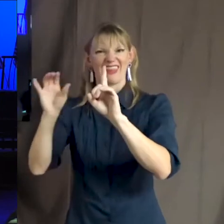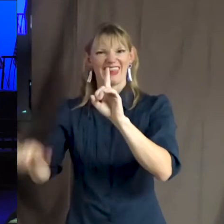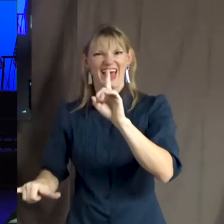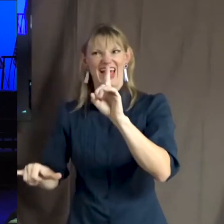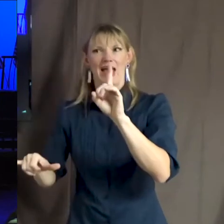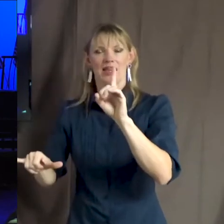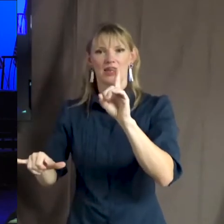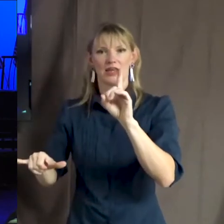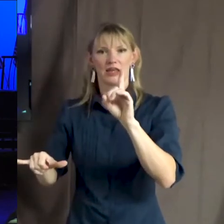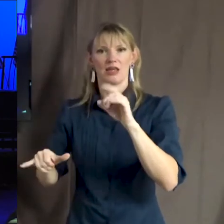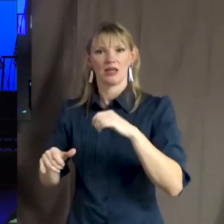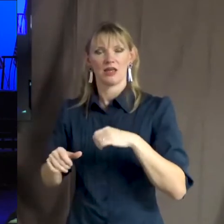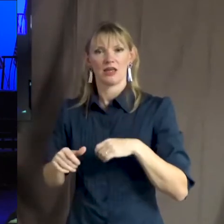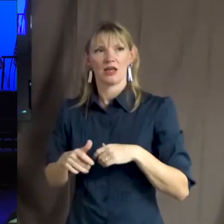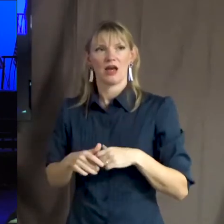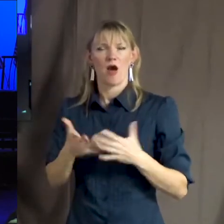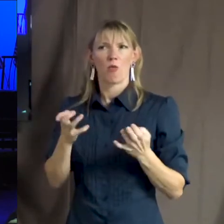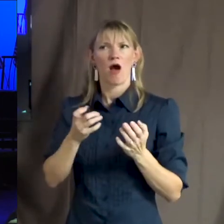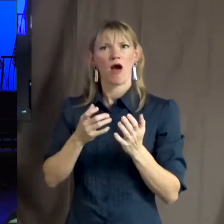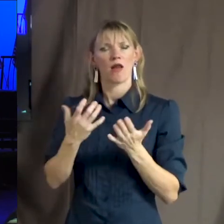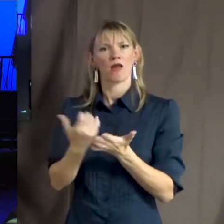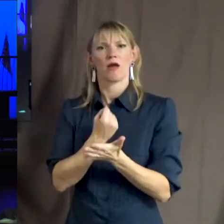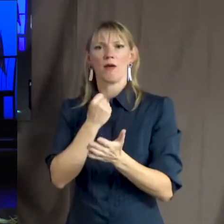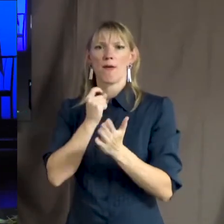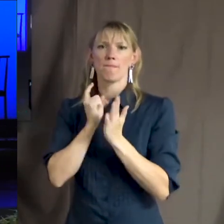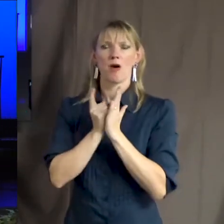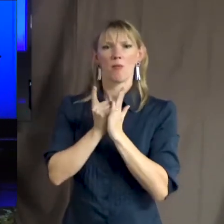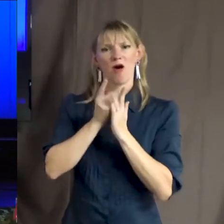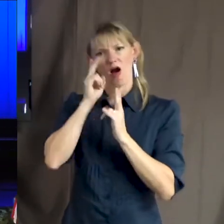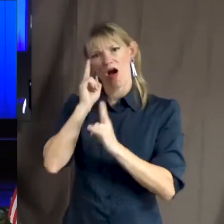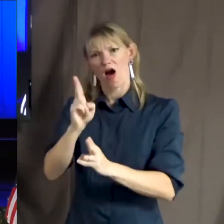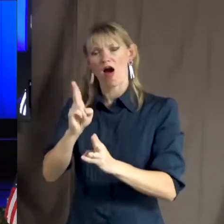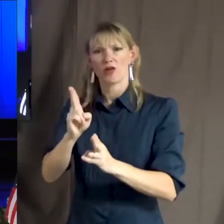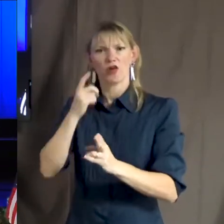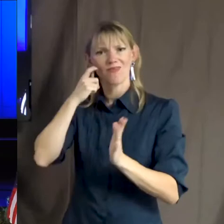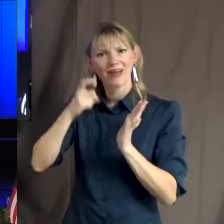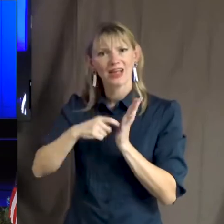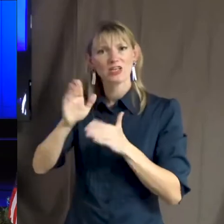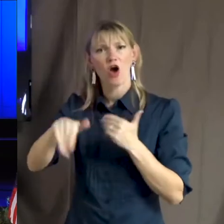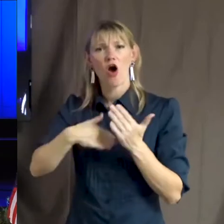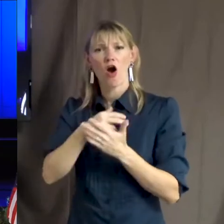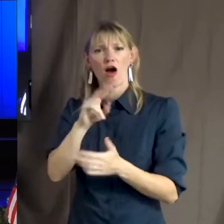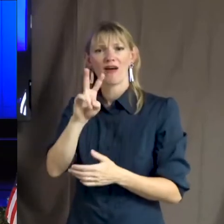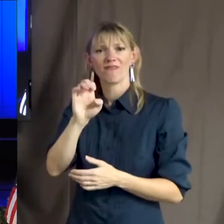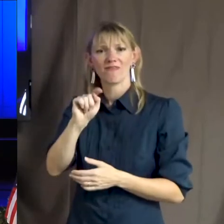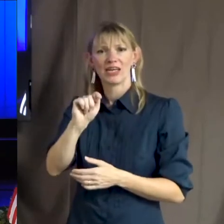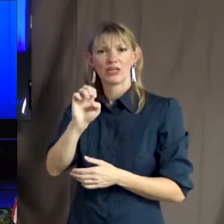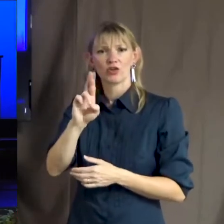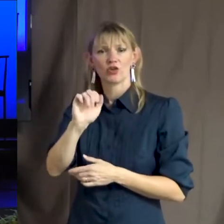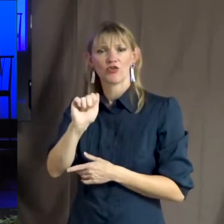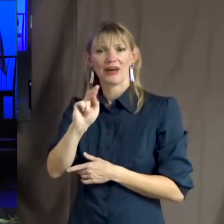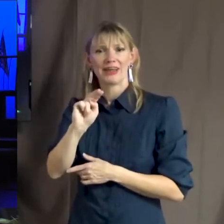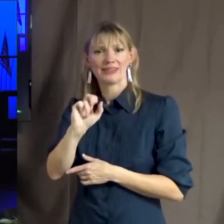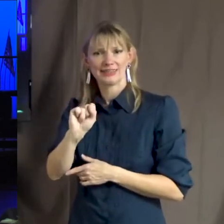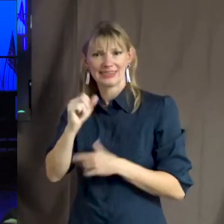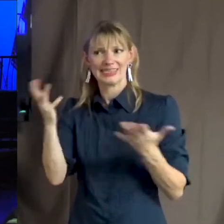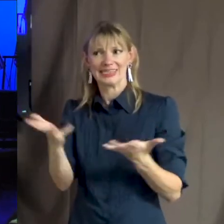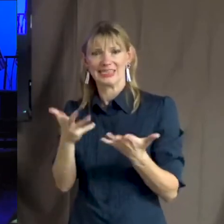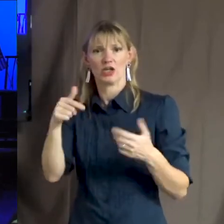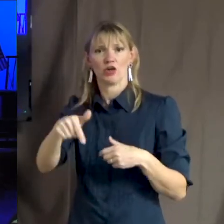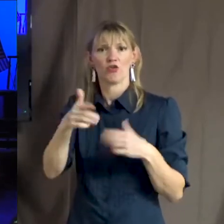country for others today. And I just want to take a moment to honor and recognize all of our veterans in the room. Are you here? Would you please identify yourself? Thank you for your